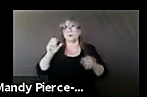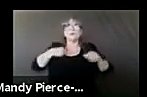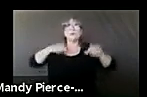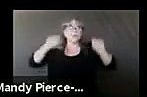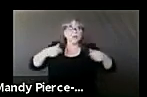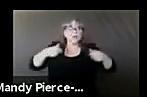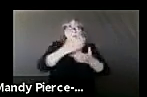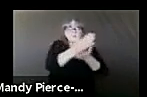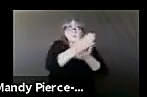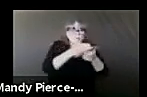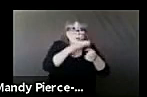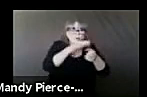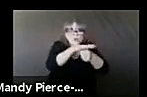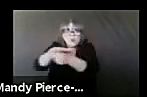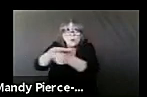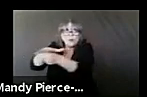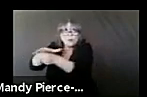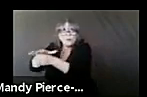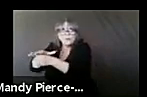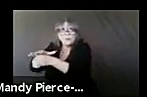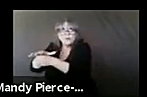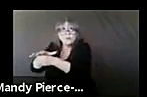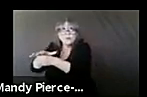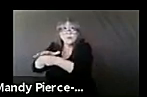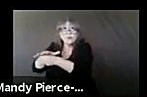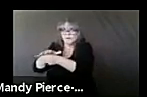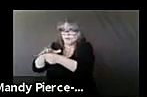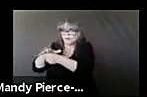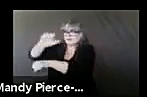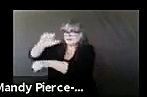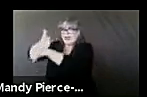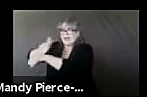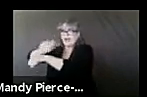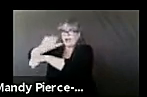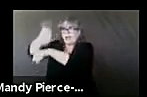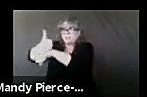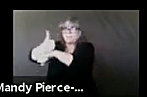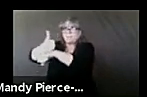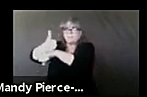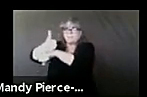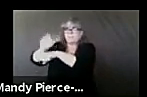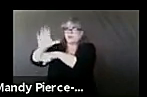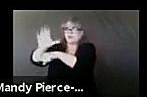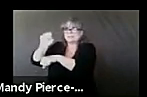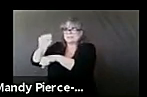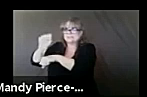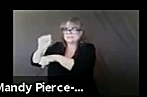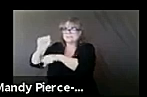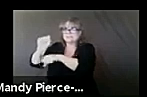enactments of the standards of care, it will always depend on what's needed at that time, doing